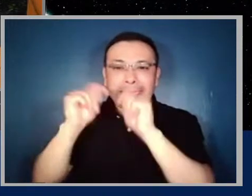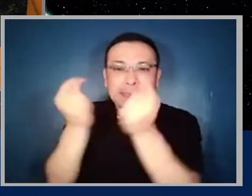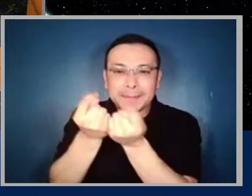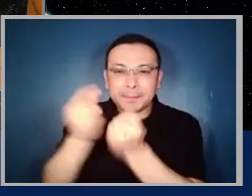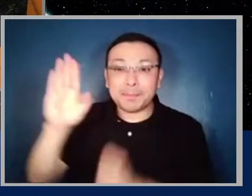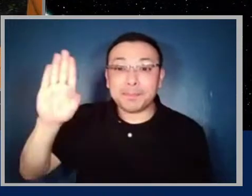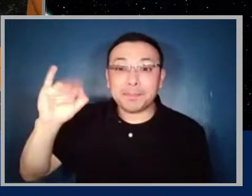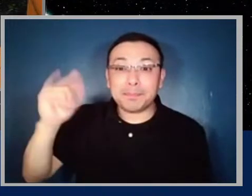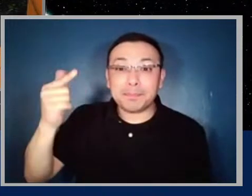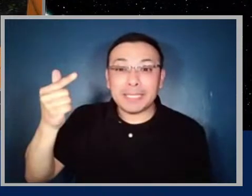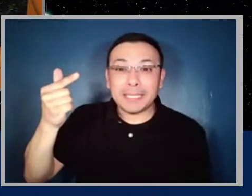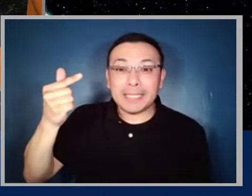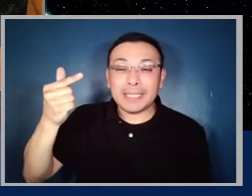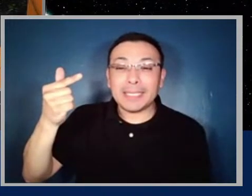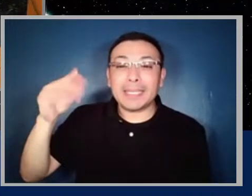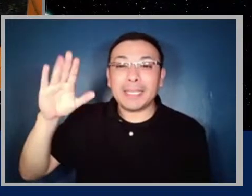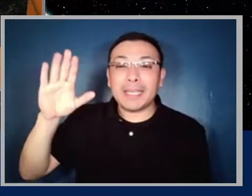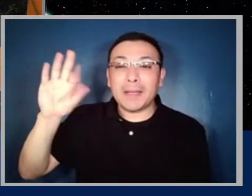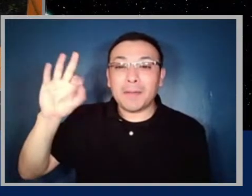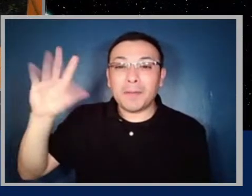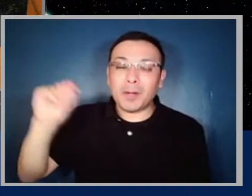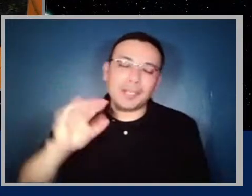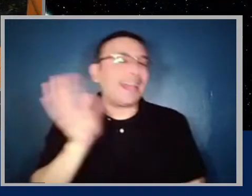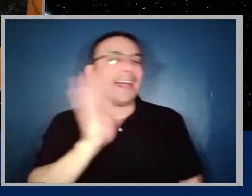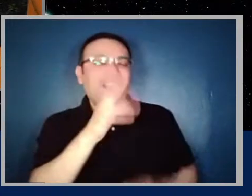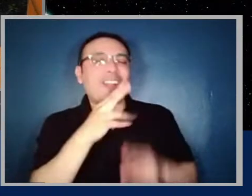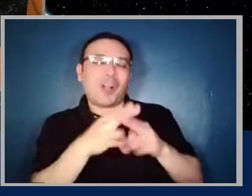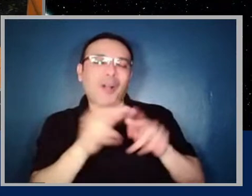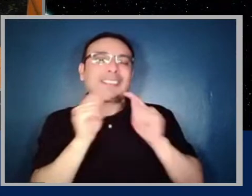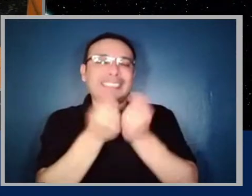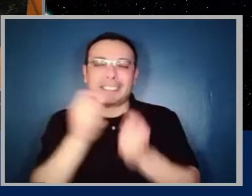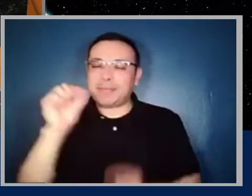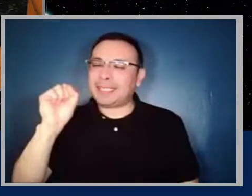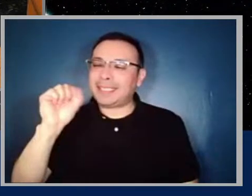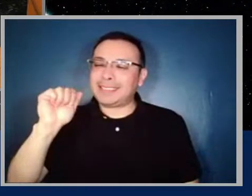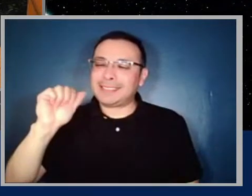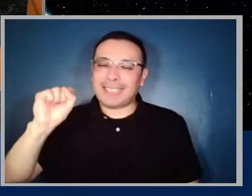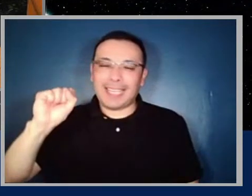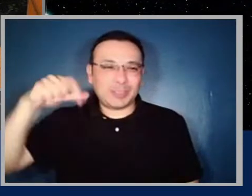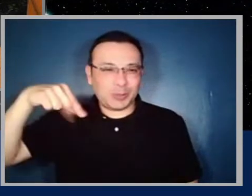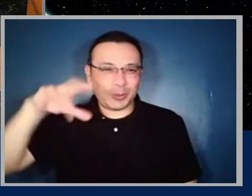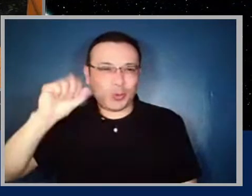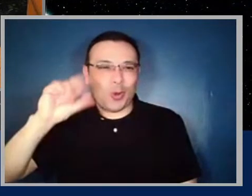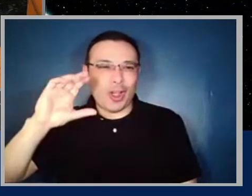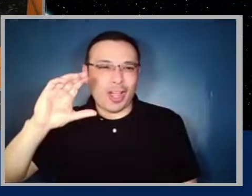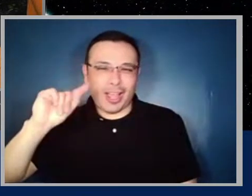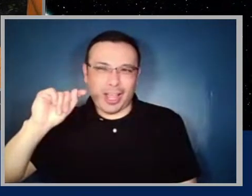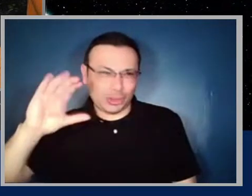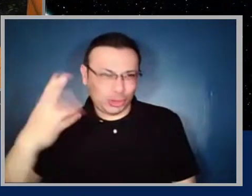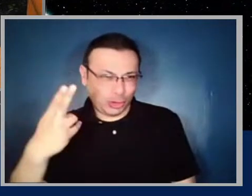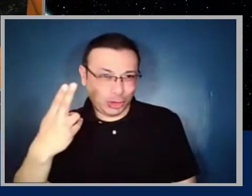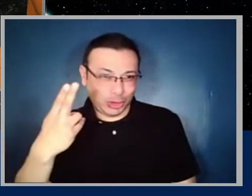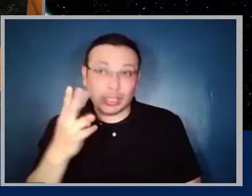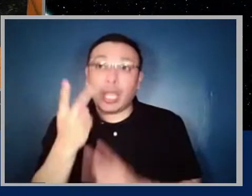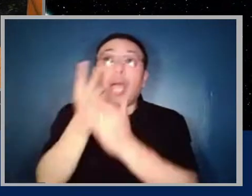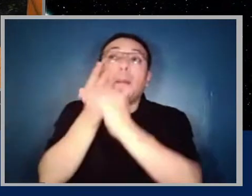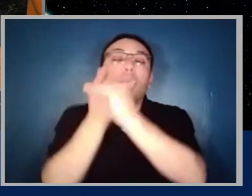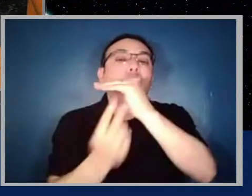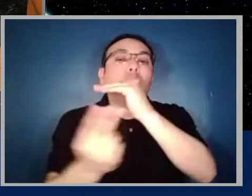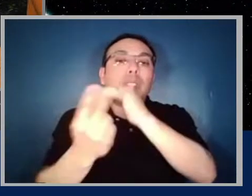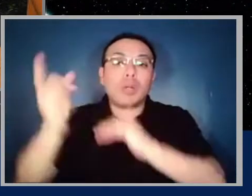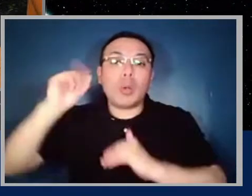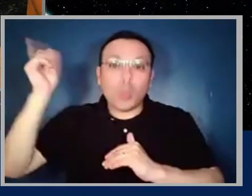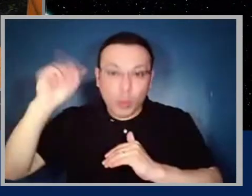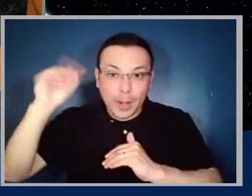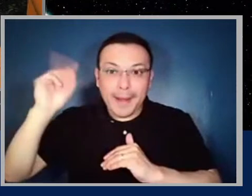so Sasquatch is our actual debris prediction tool, and so because of the footprints that it creates, it's a